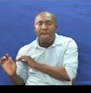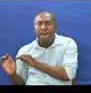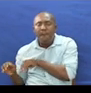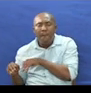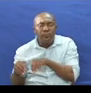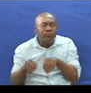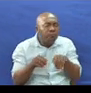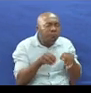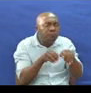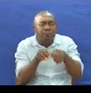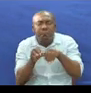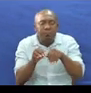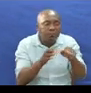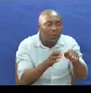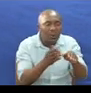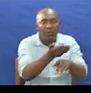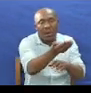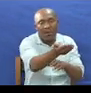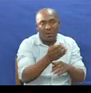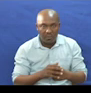to another. Here,